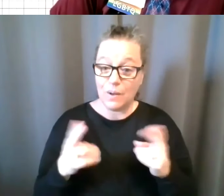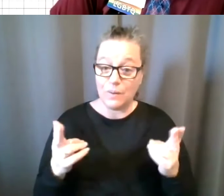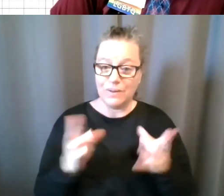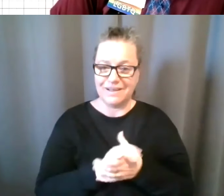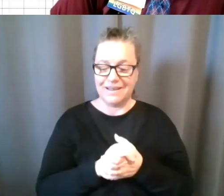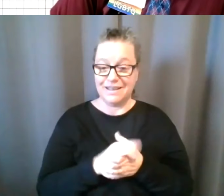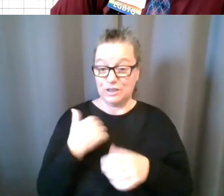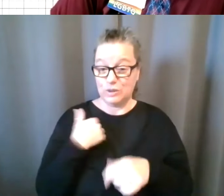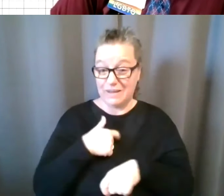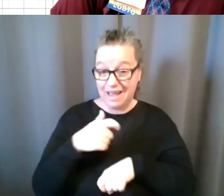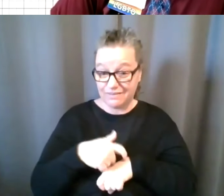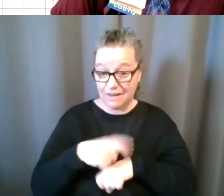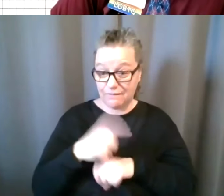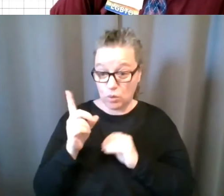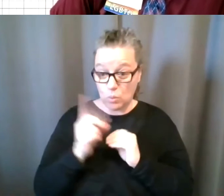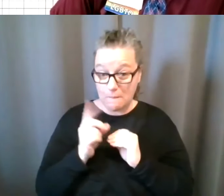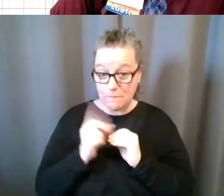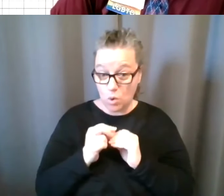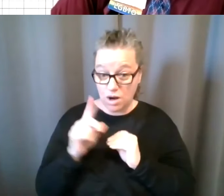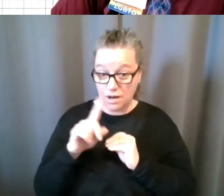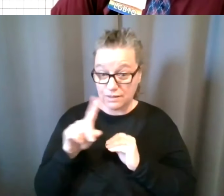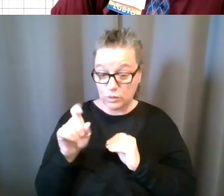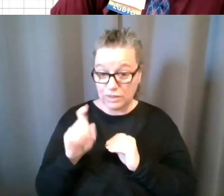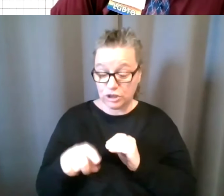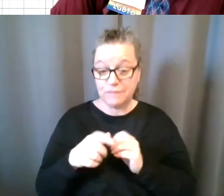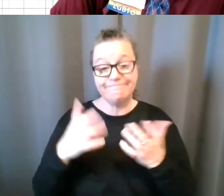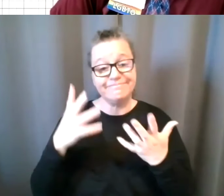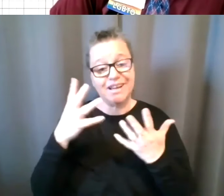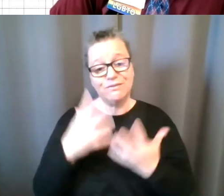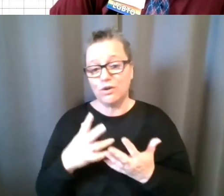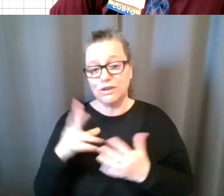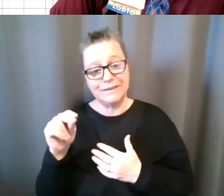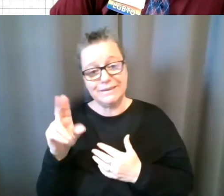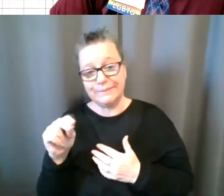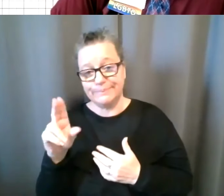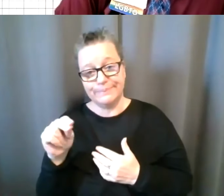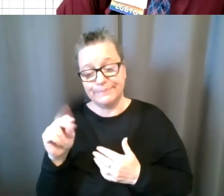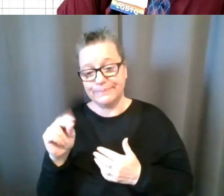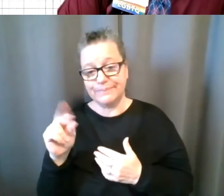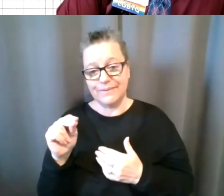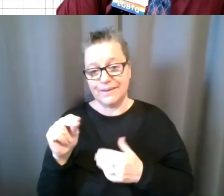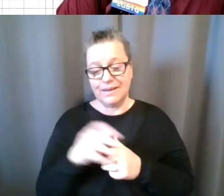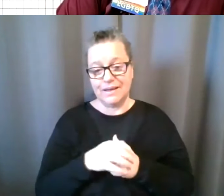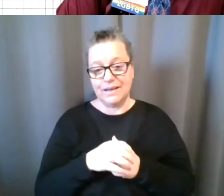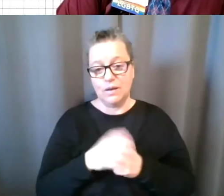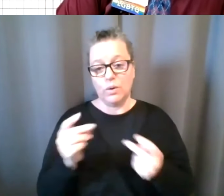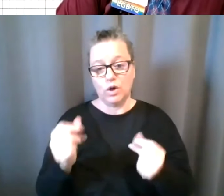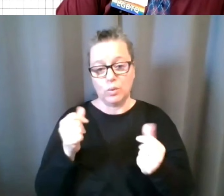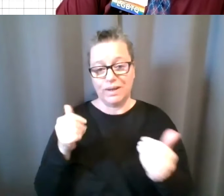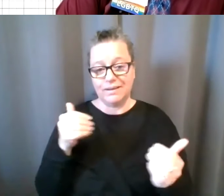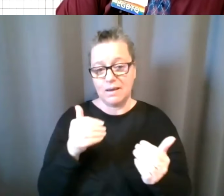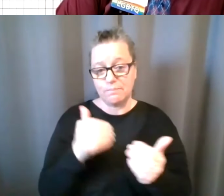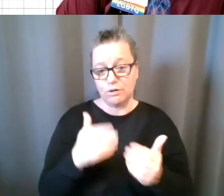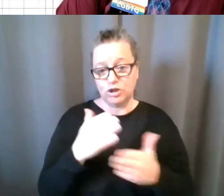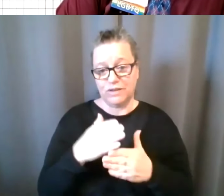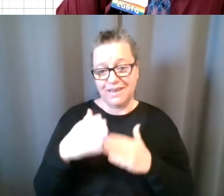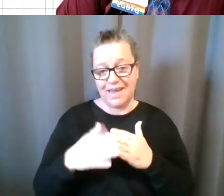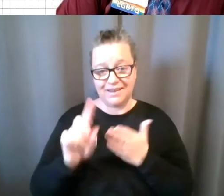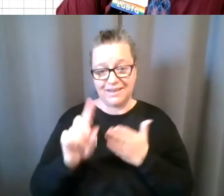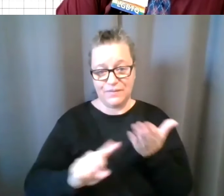Do we have time for one more question, Jessica? Unfortunately, we don't. We are quickly approaching the end of the